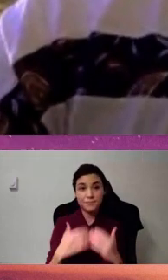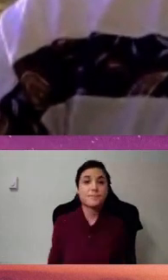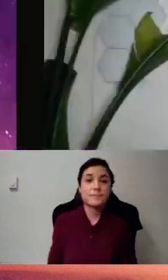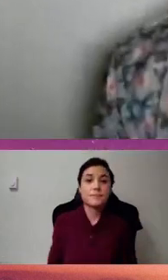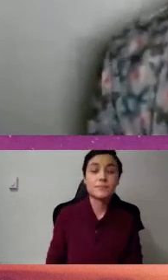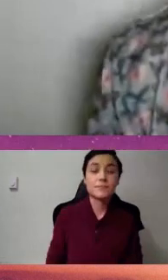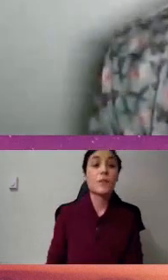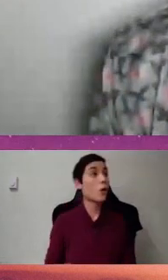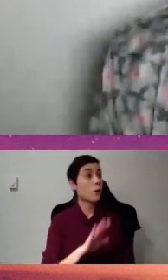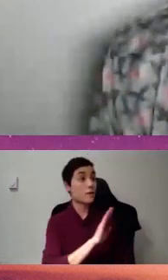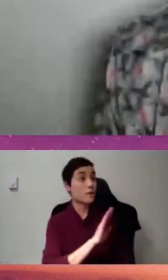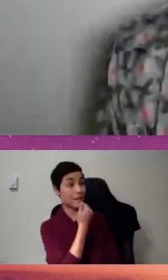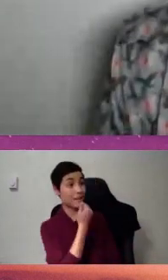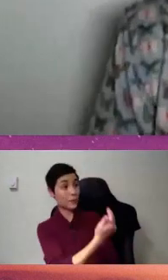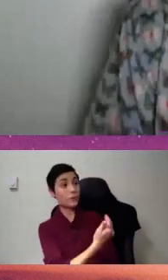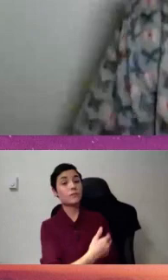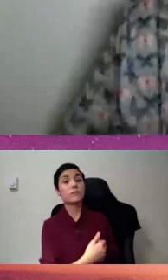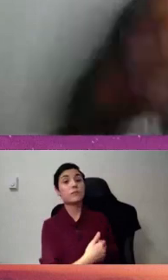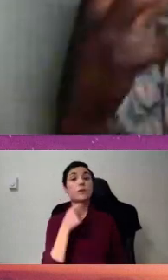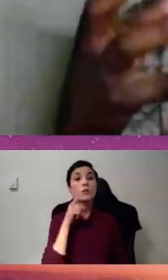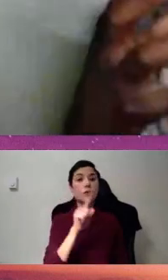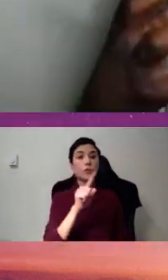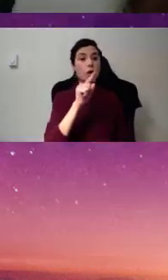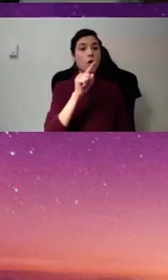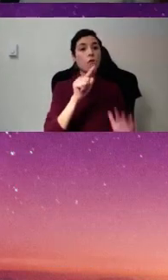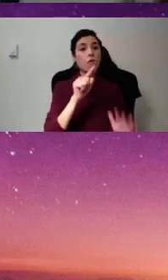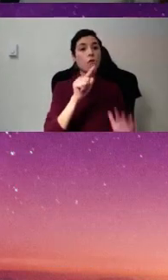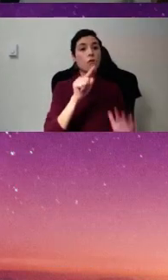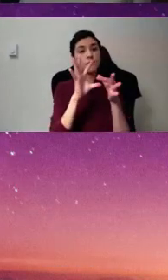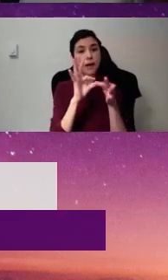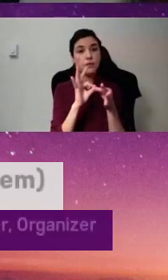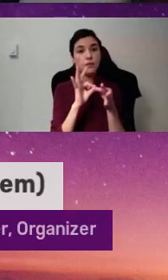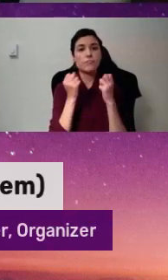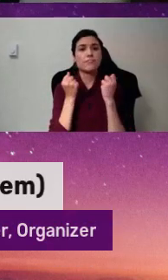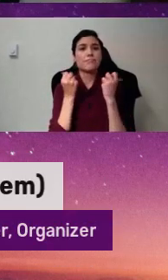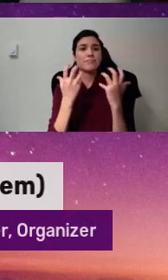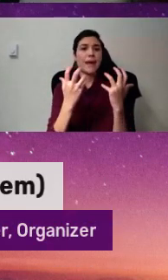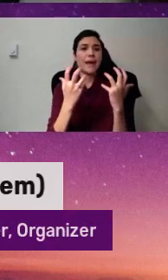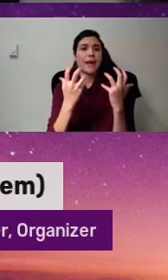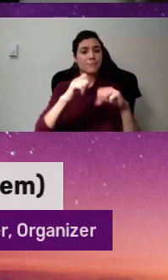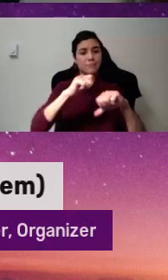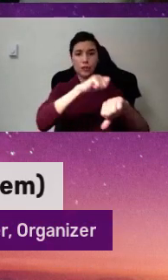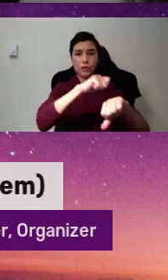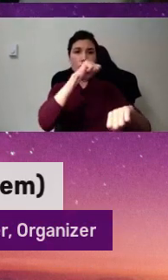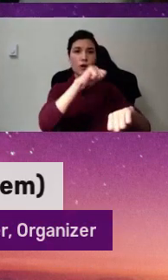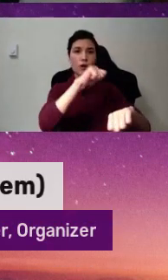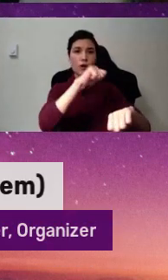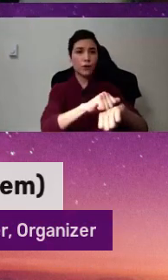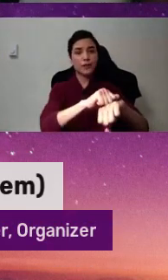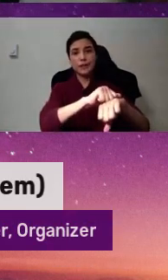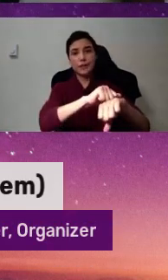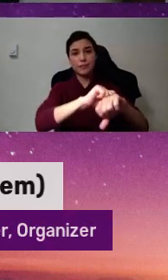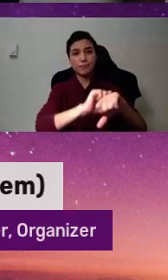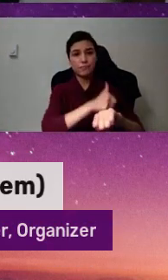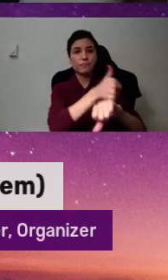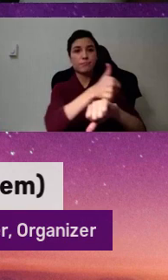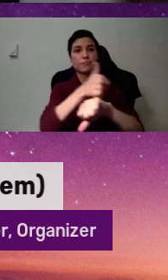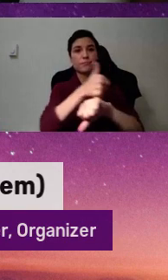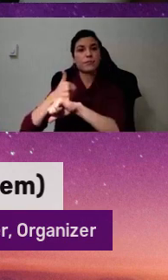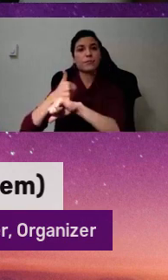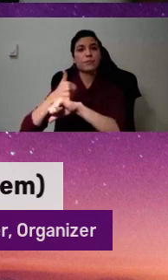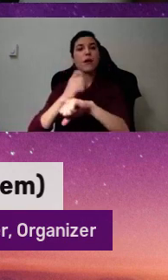Thank you. You've brought up so many really concrete manifestations of colonialism in terms of how it has impacted